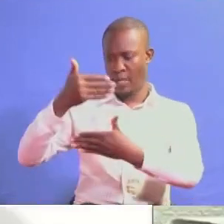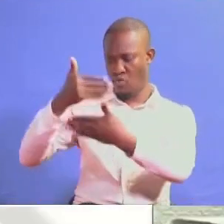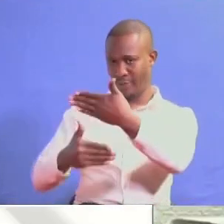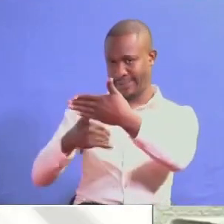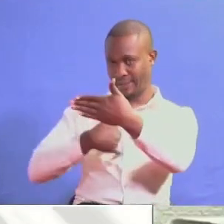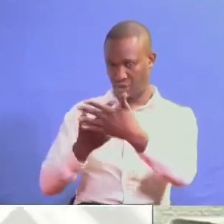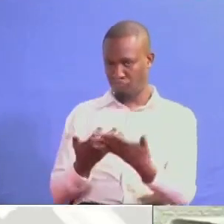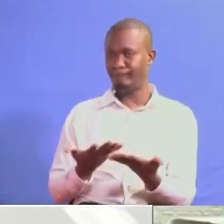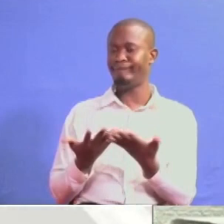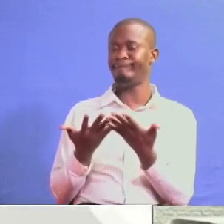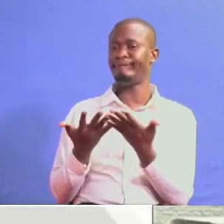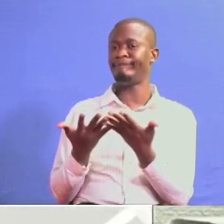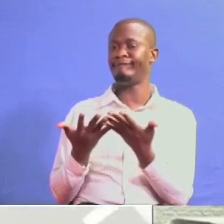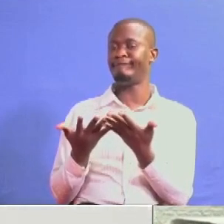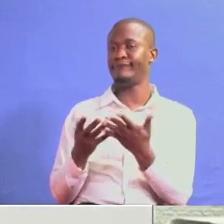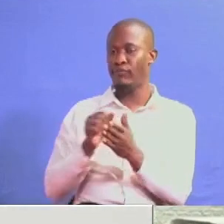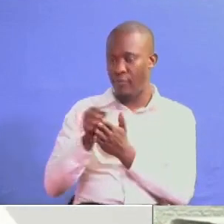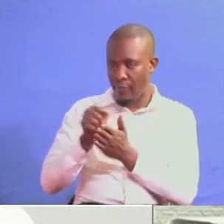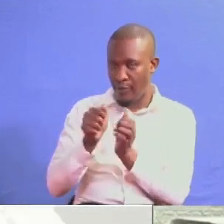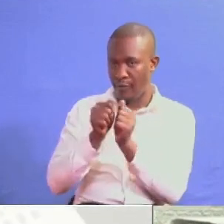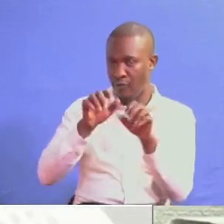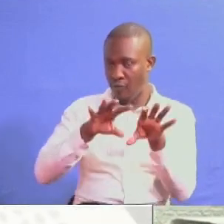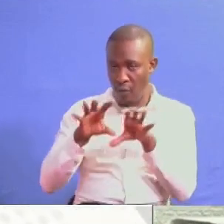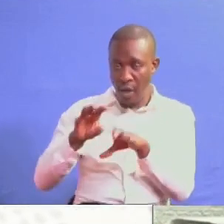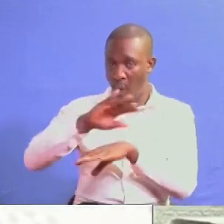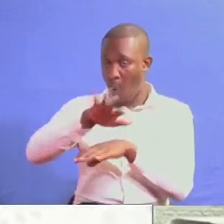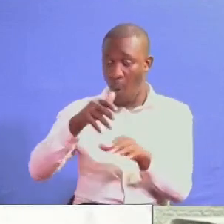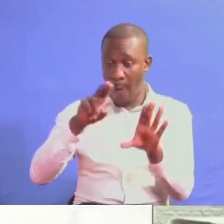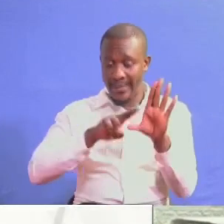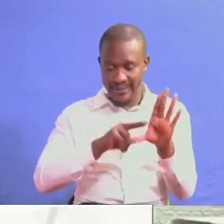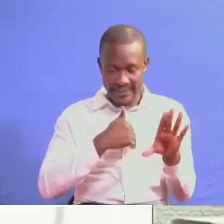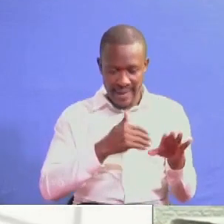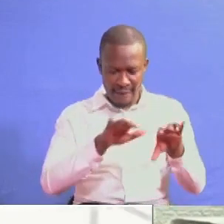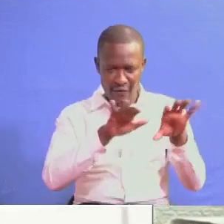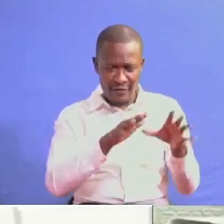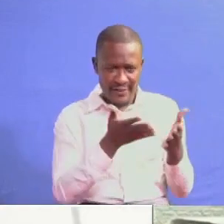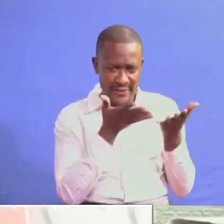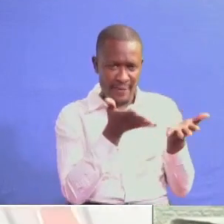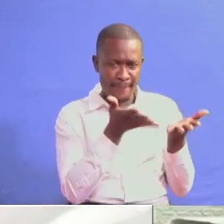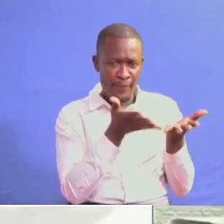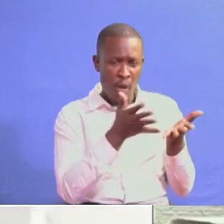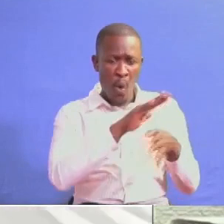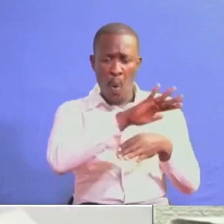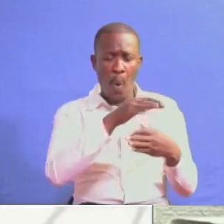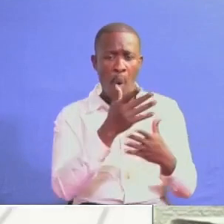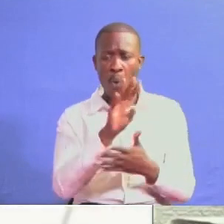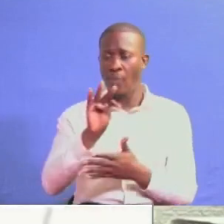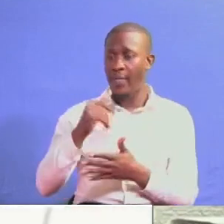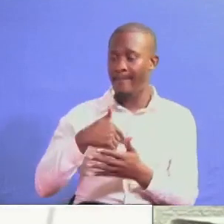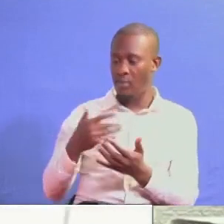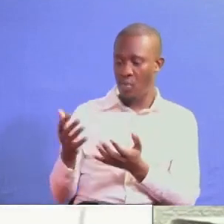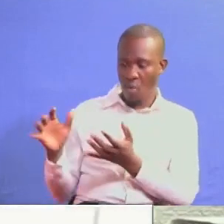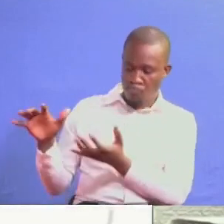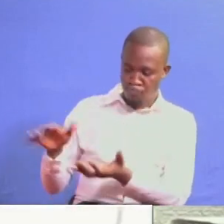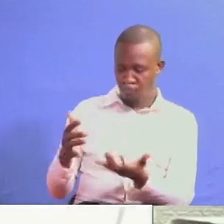in to the floods, all the chairs and the furniture that were there, all of them were carried by the